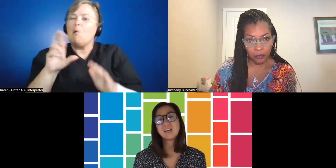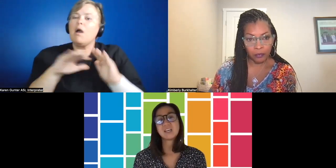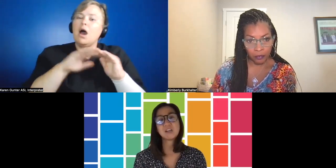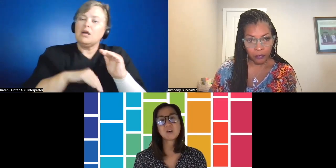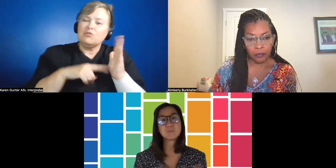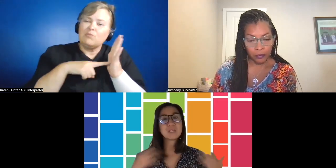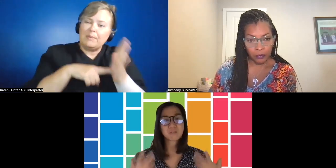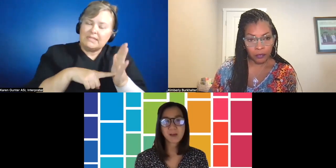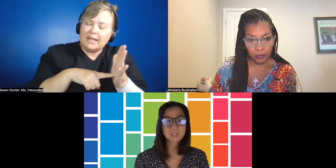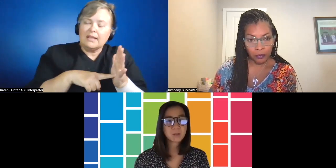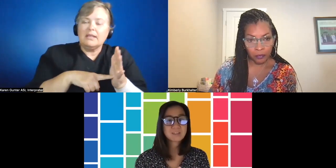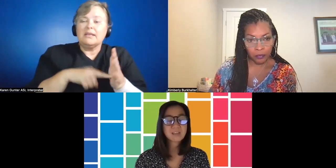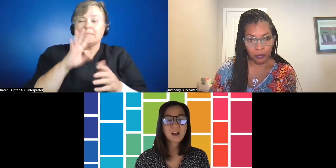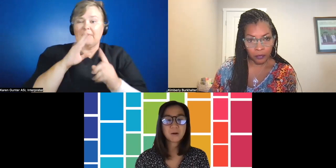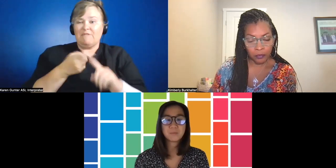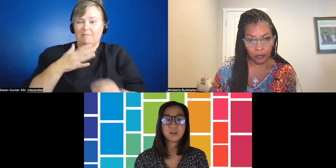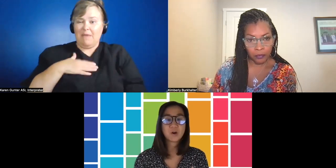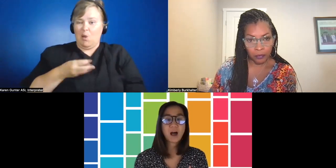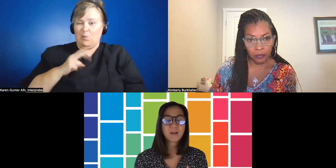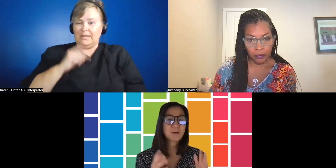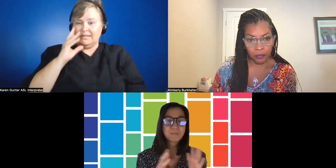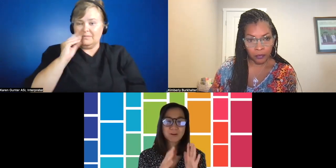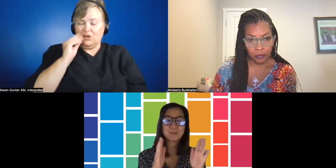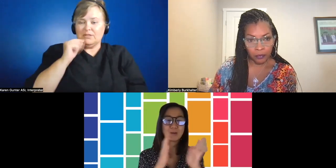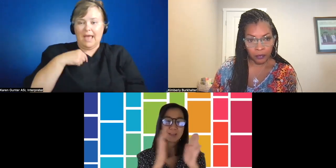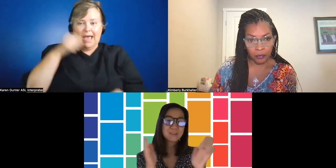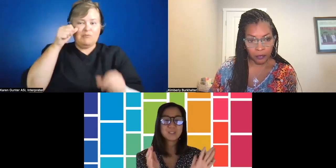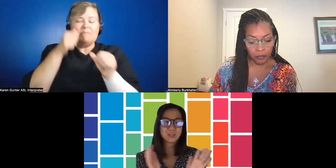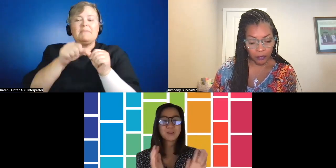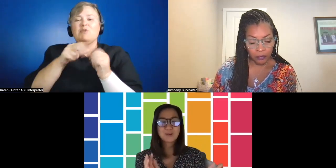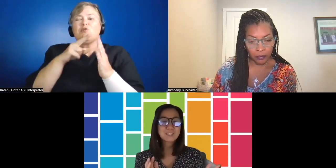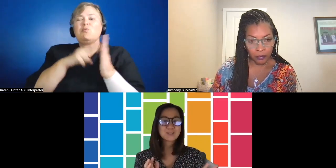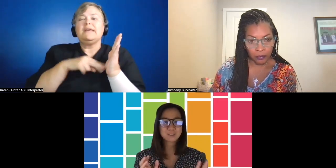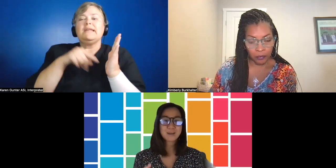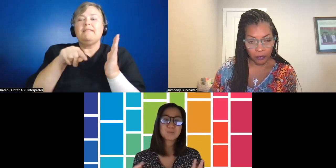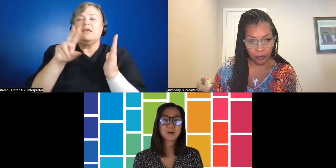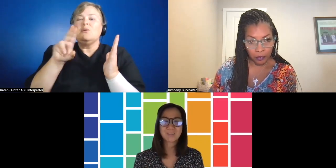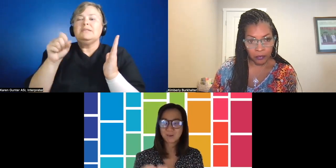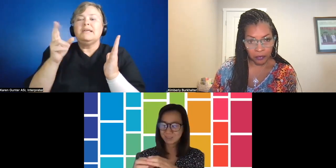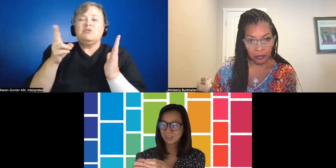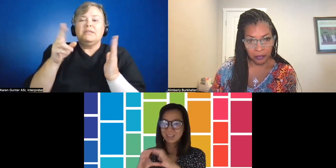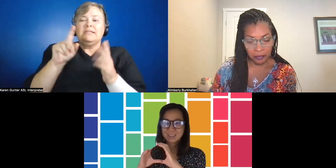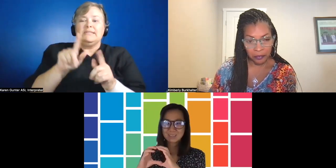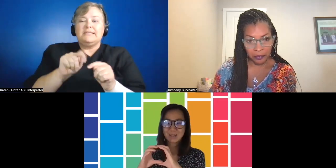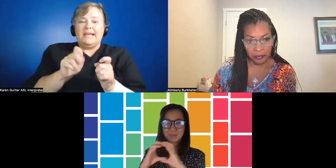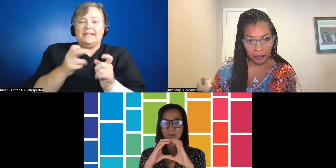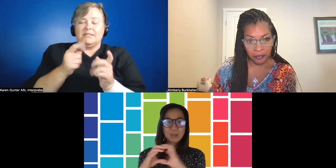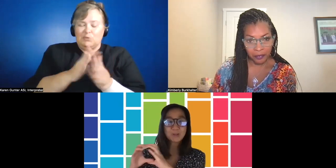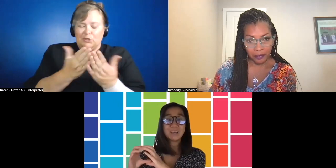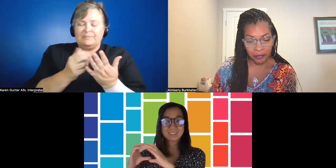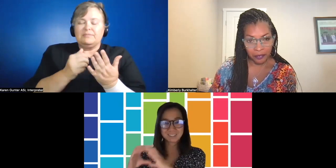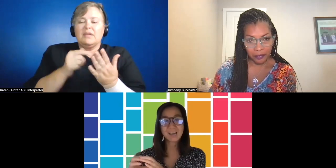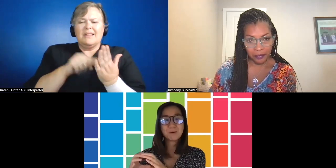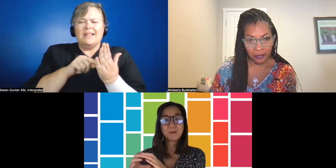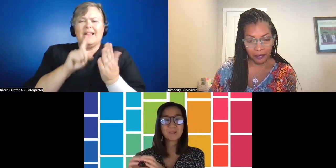underrepresented. Speaking from my experience, I remember reading this, the US history textbook, and there was this